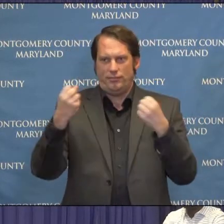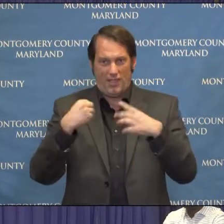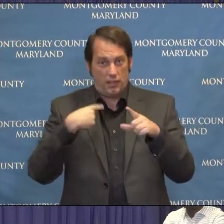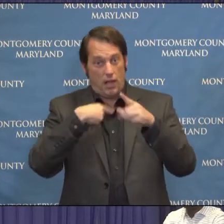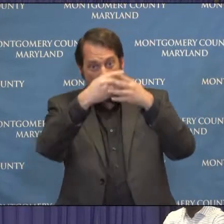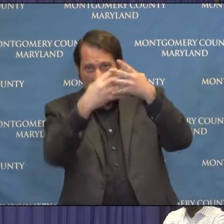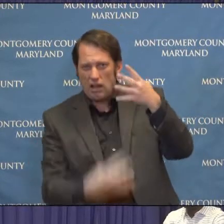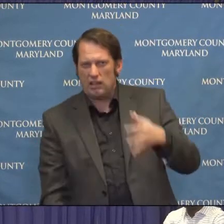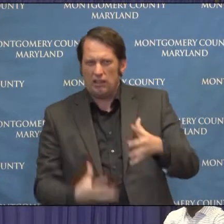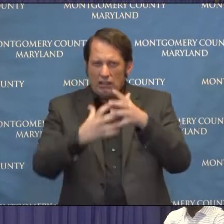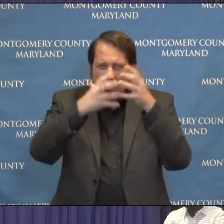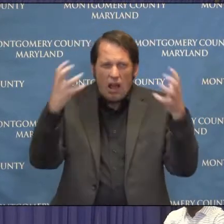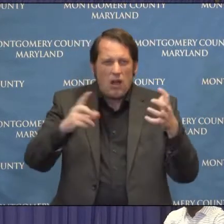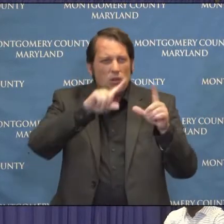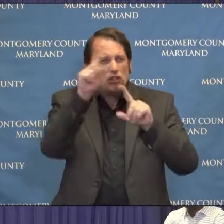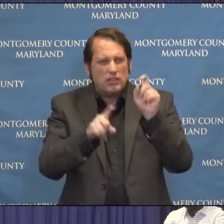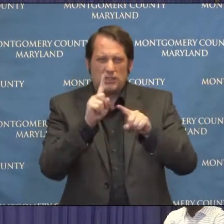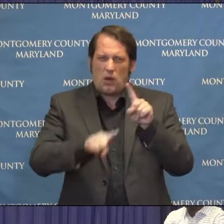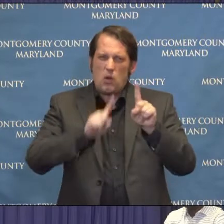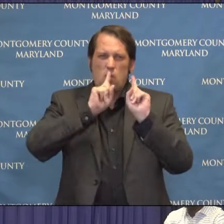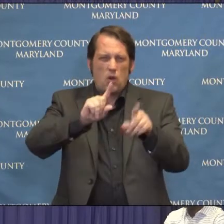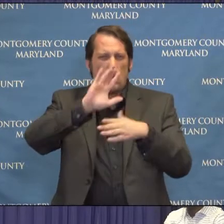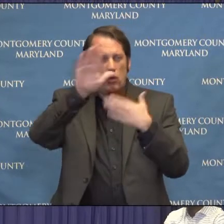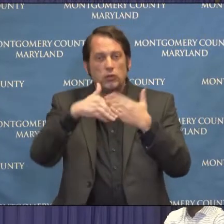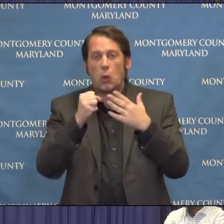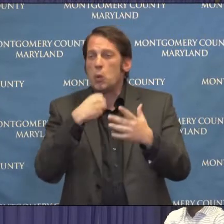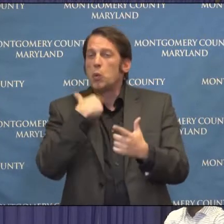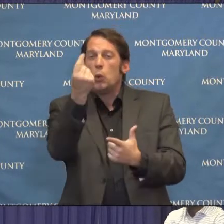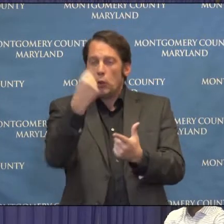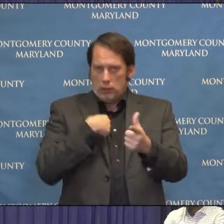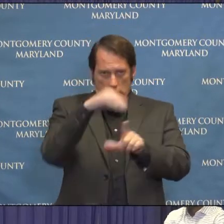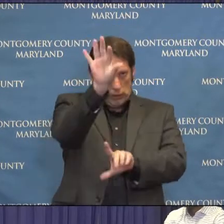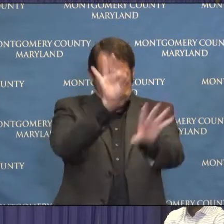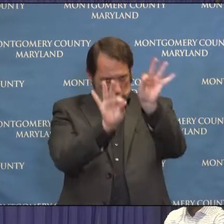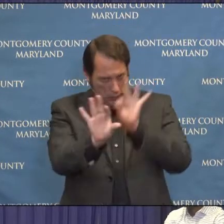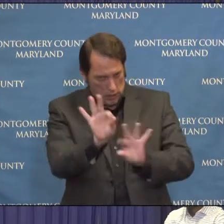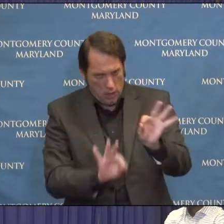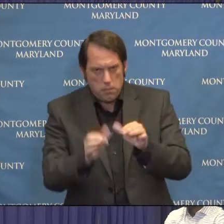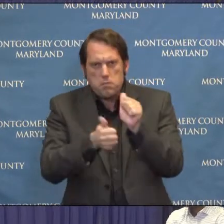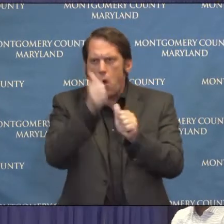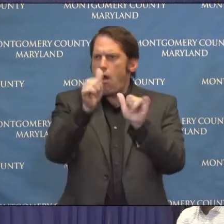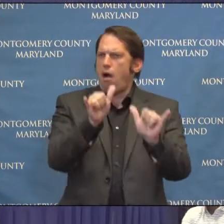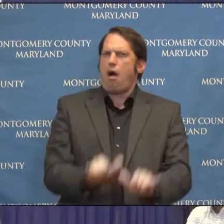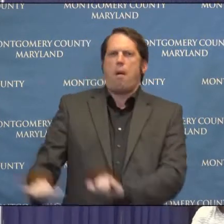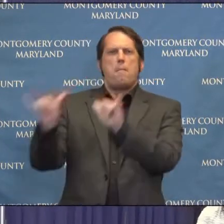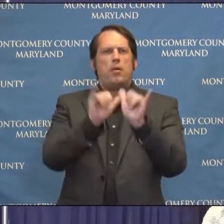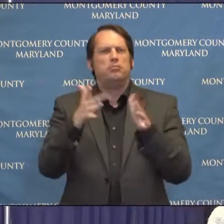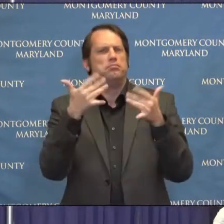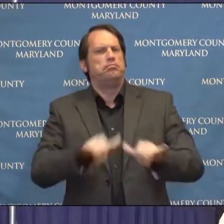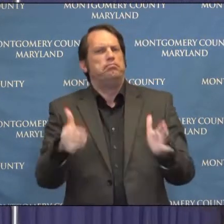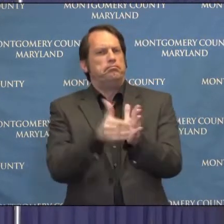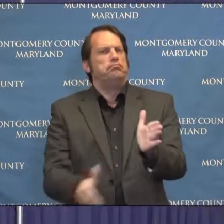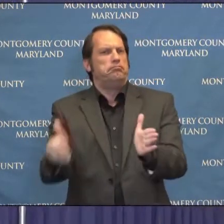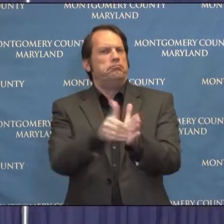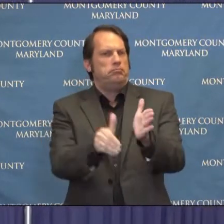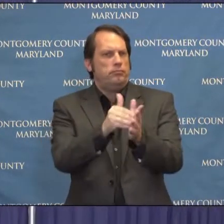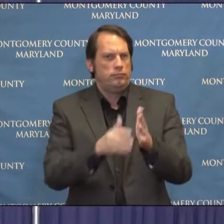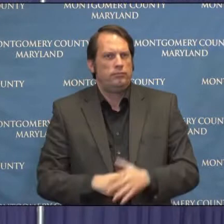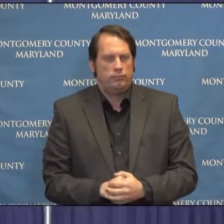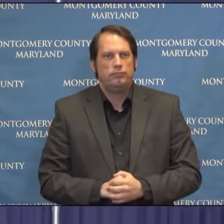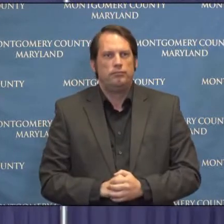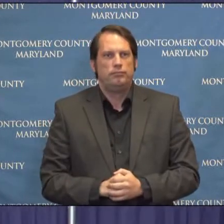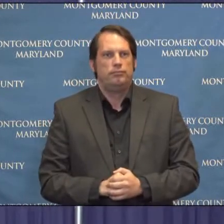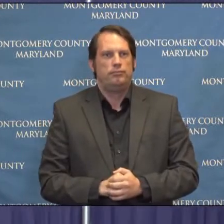frequently asked questions that we have received as of today. After today's program, we will post the questions and